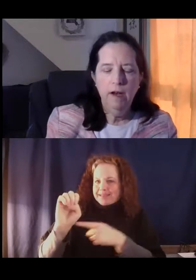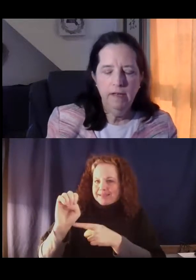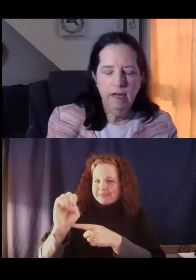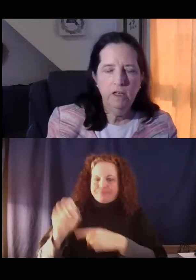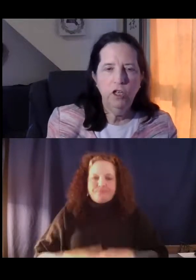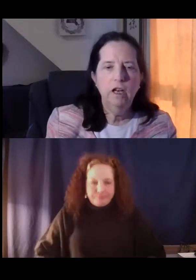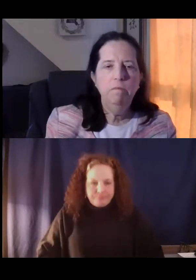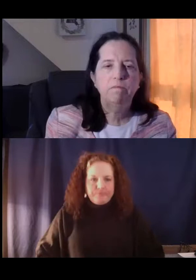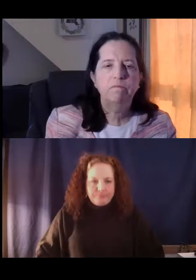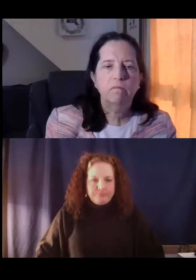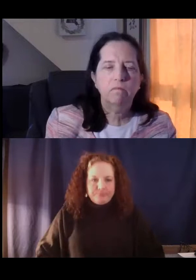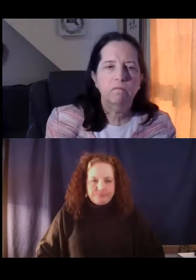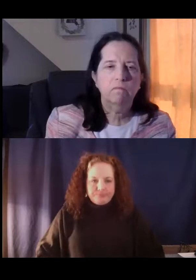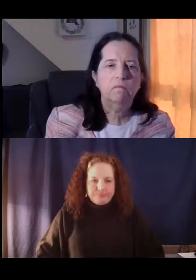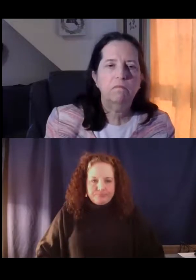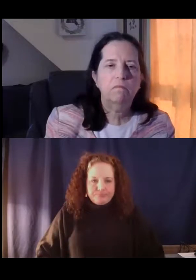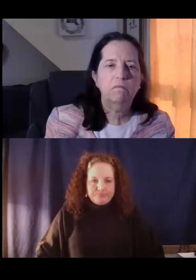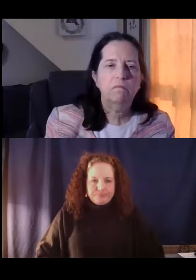For orientation,